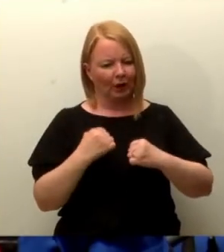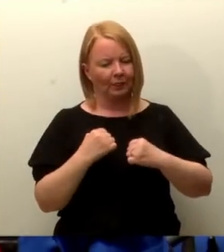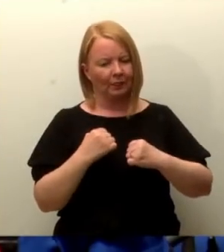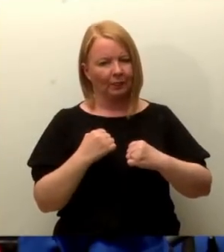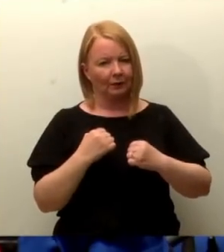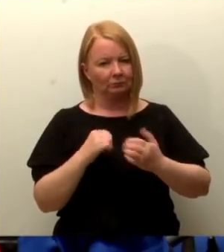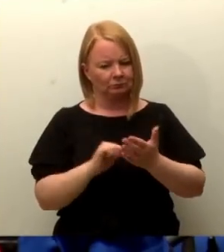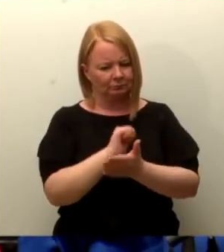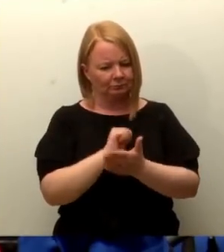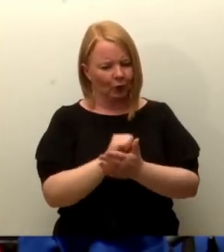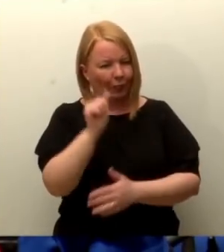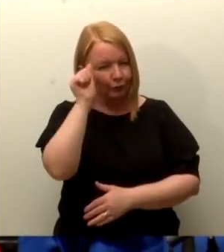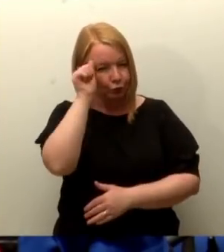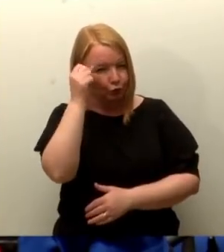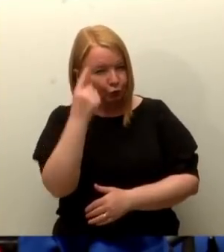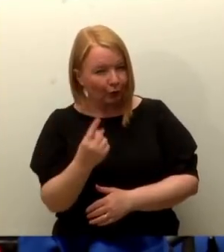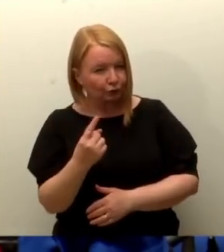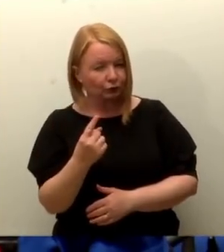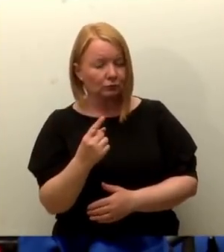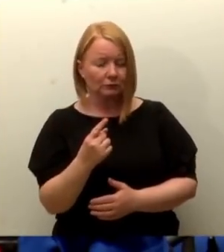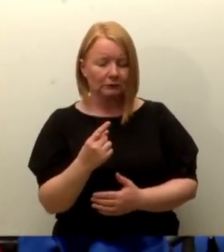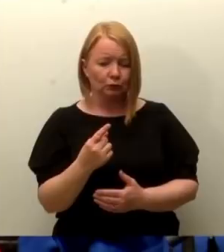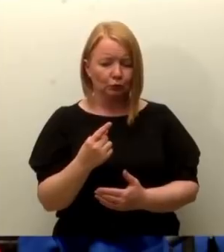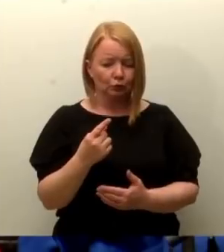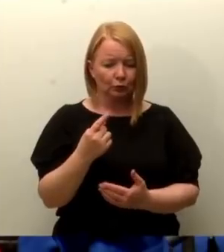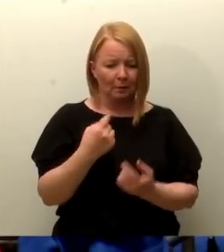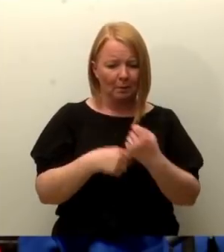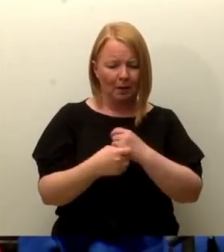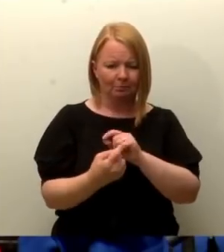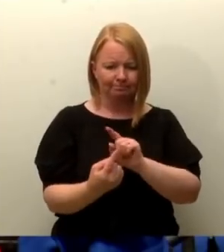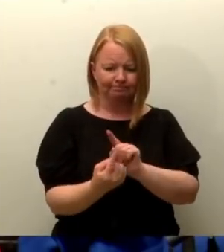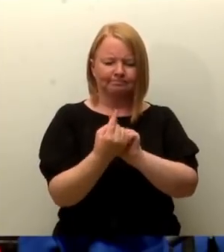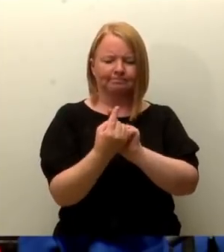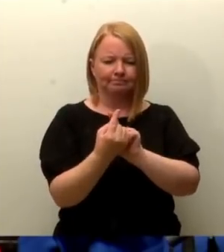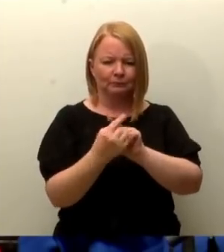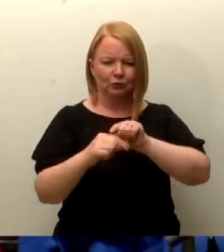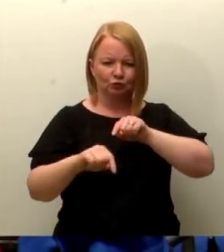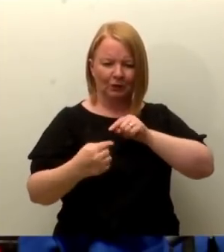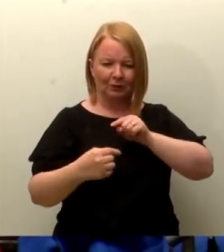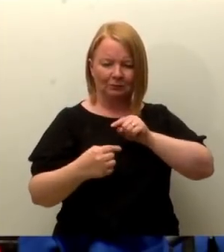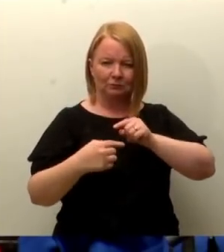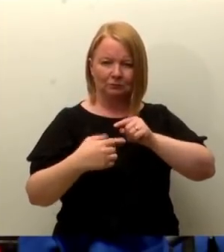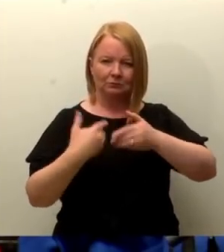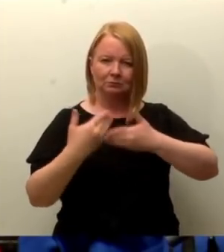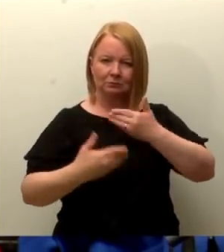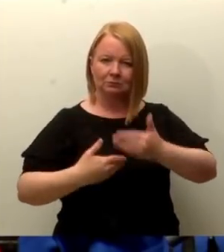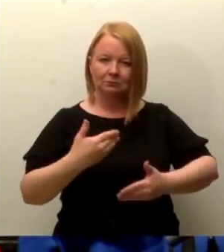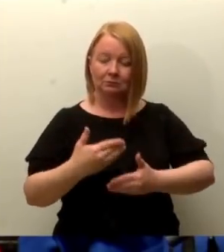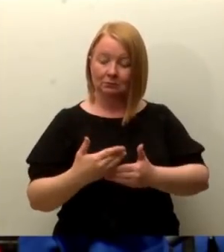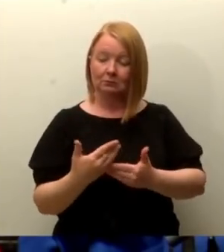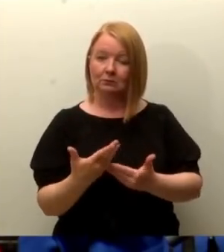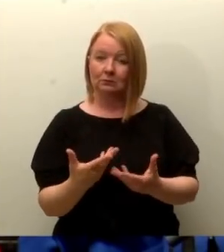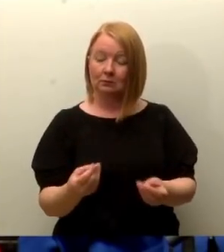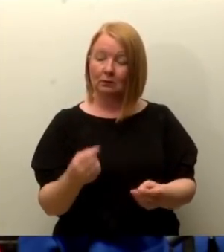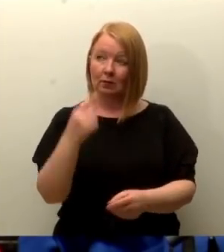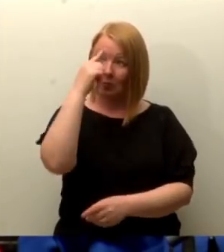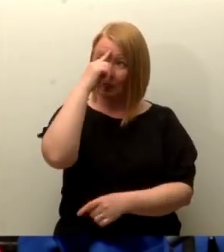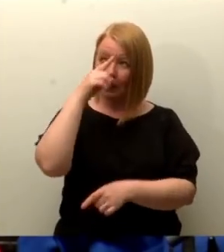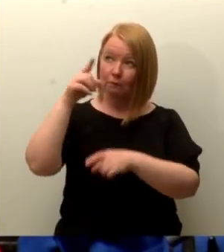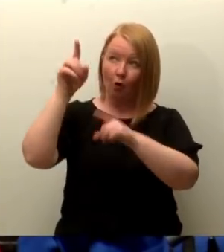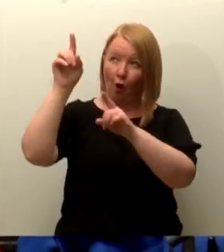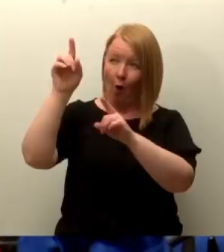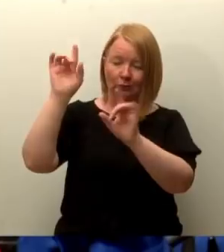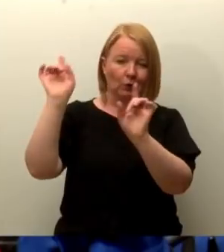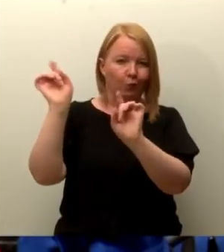that intuition to face the hardships, believe in it and go by it and think of God or